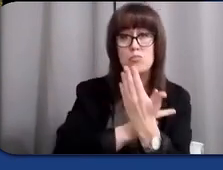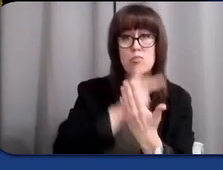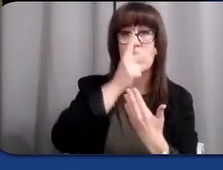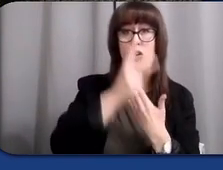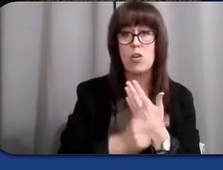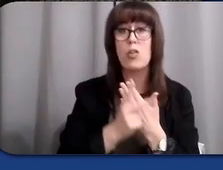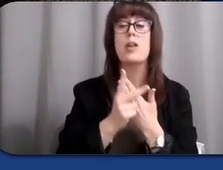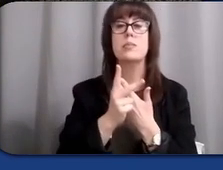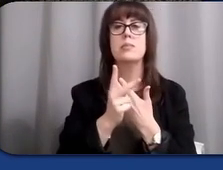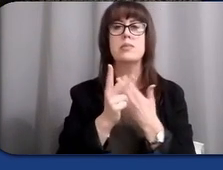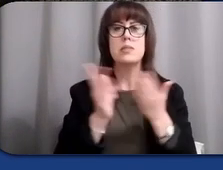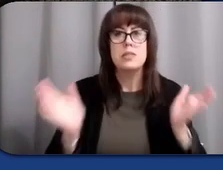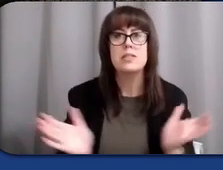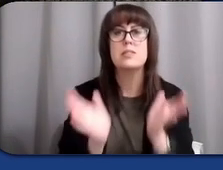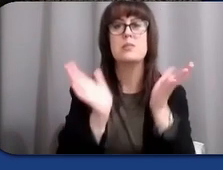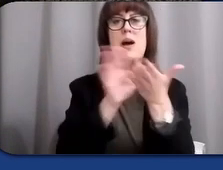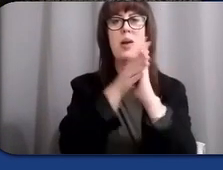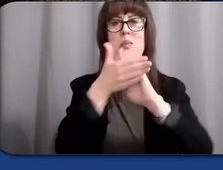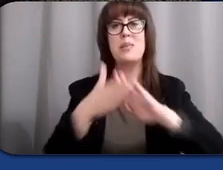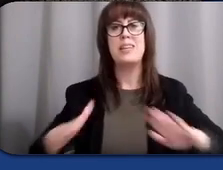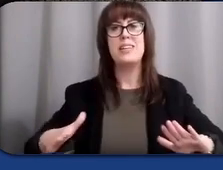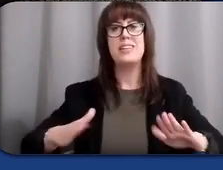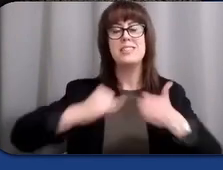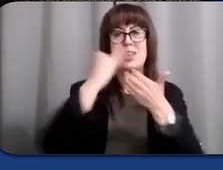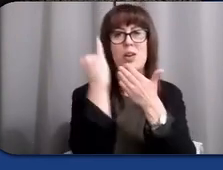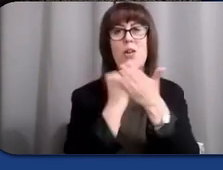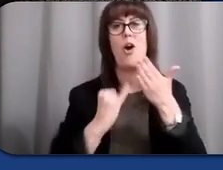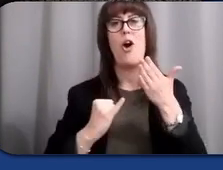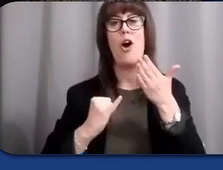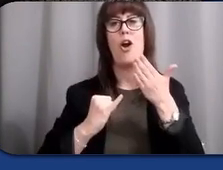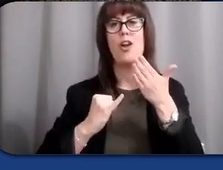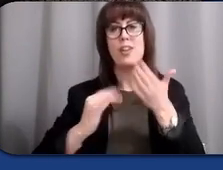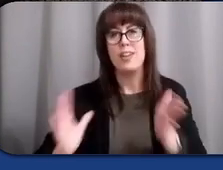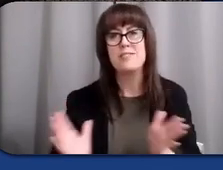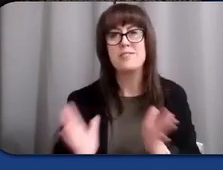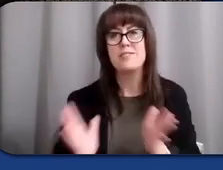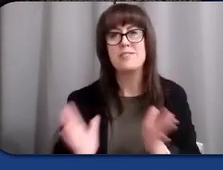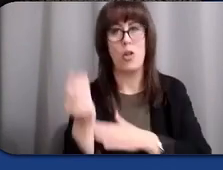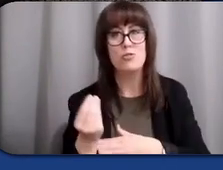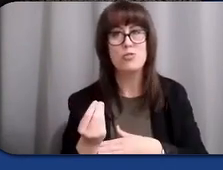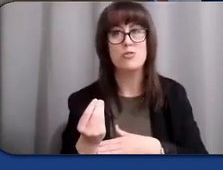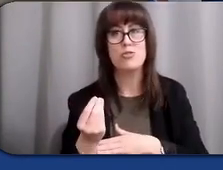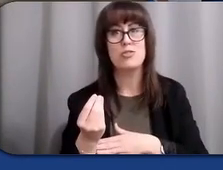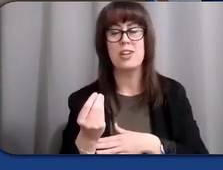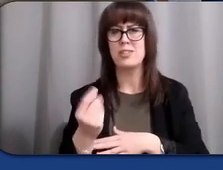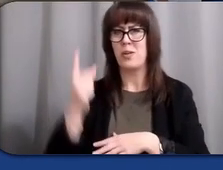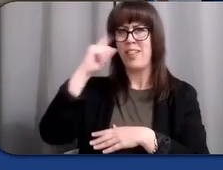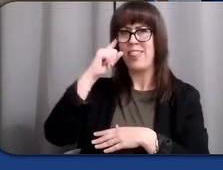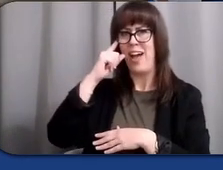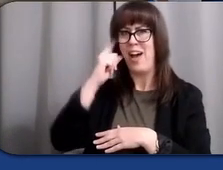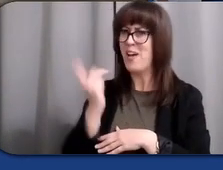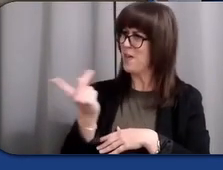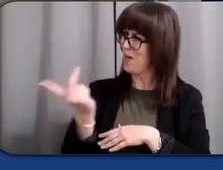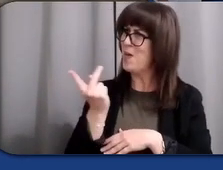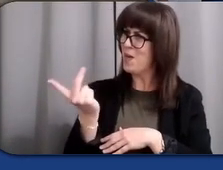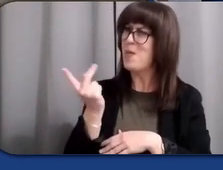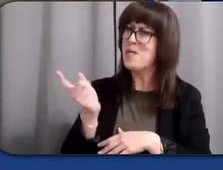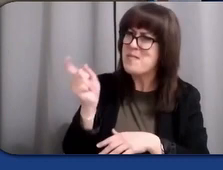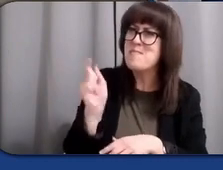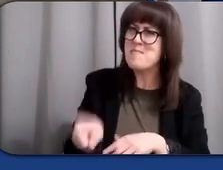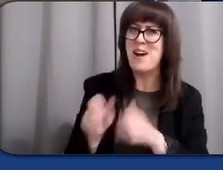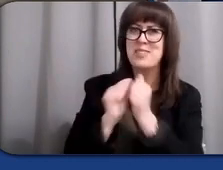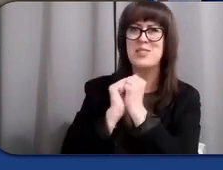in art and culture. And together we thought we have to work together. So